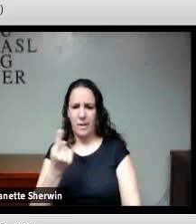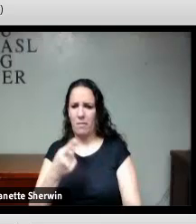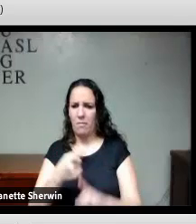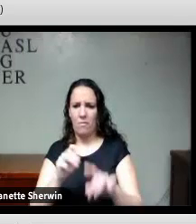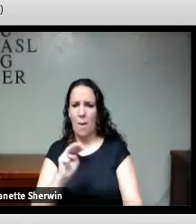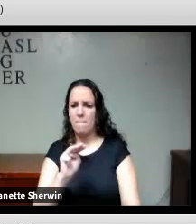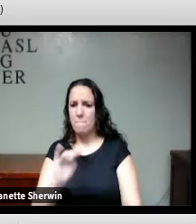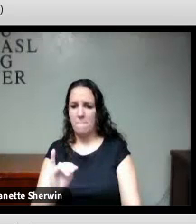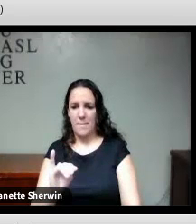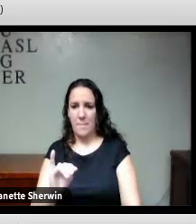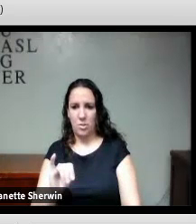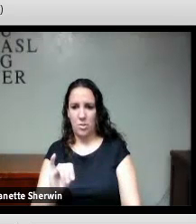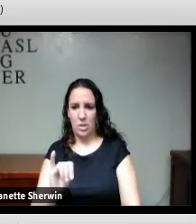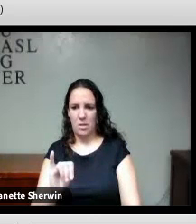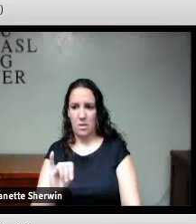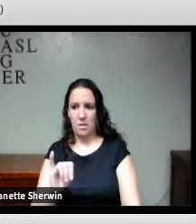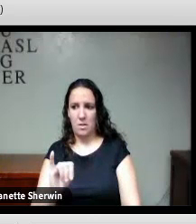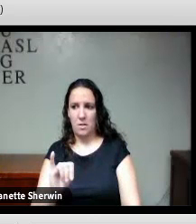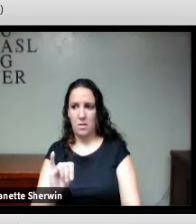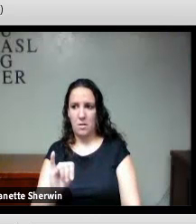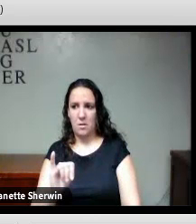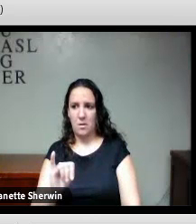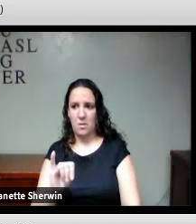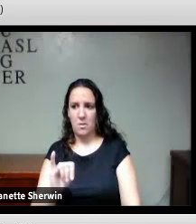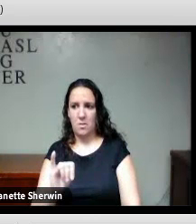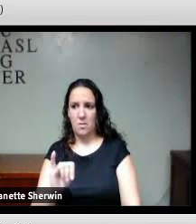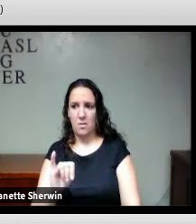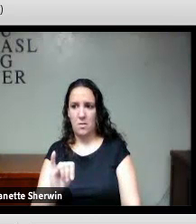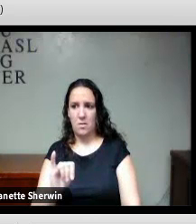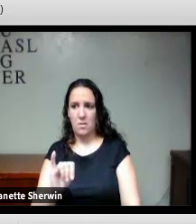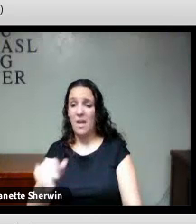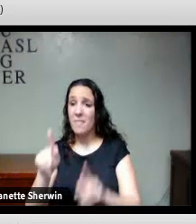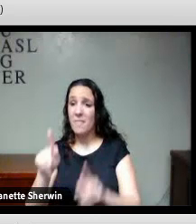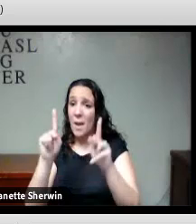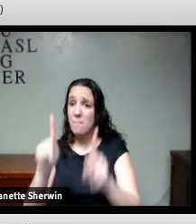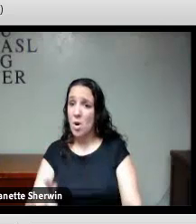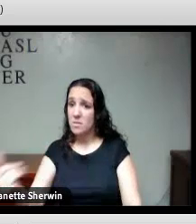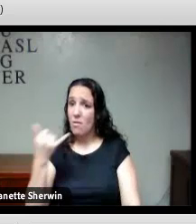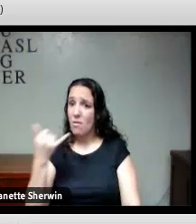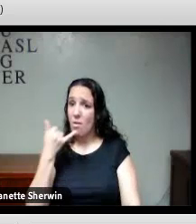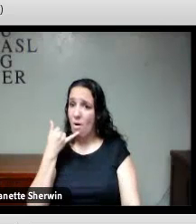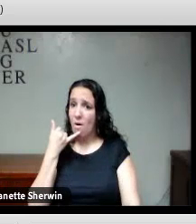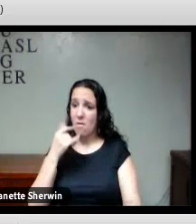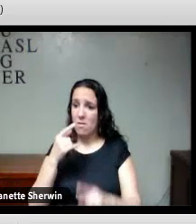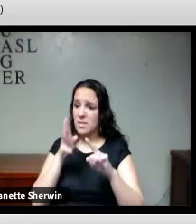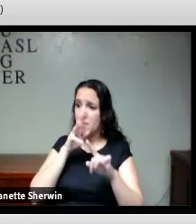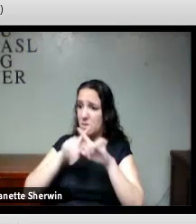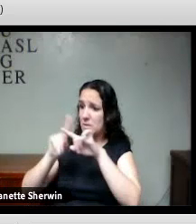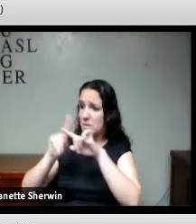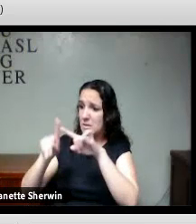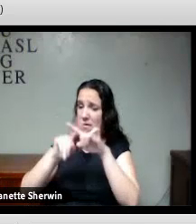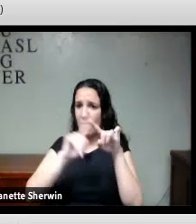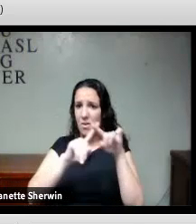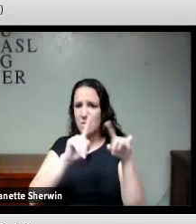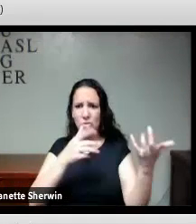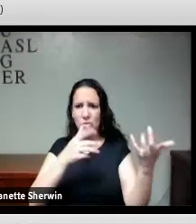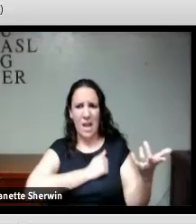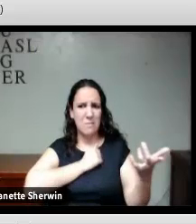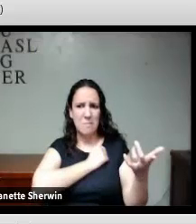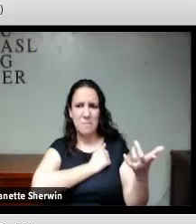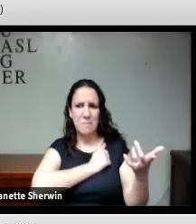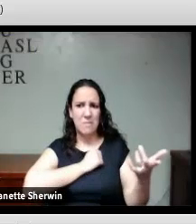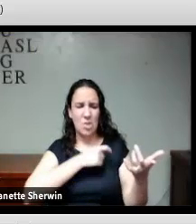they finally connected the dots and realized that this person calls periodically and talks to different staff members. They were in a staff meeting one day, and she said, I'm sorry, I was on with a lady from